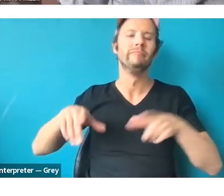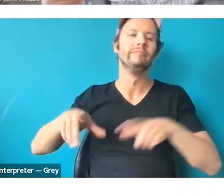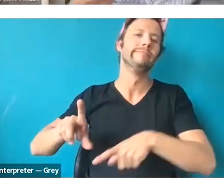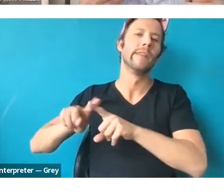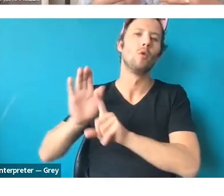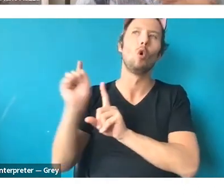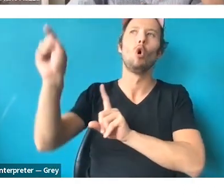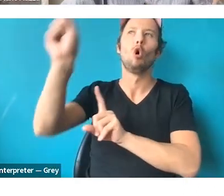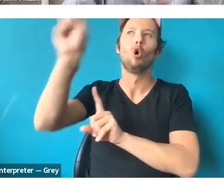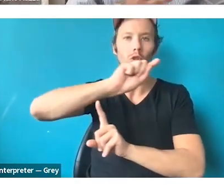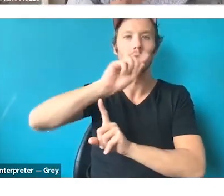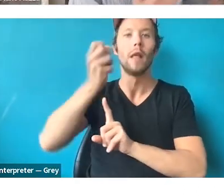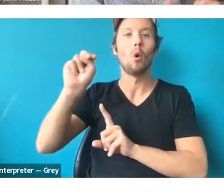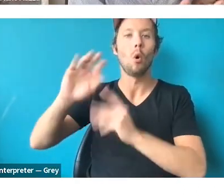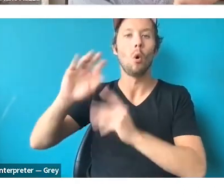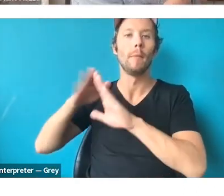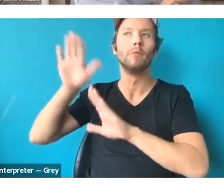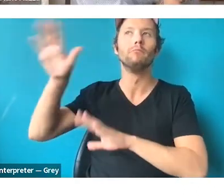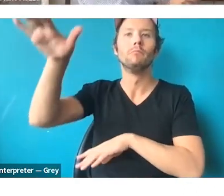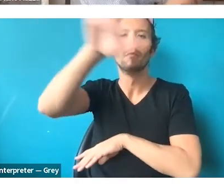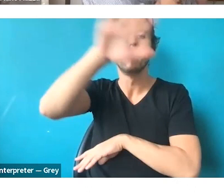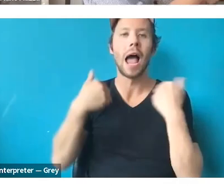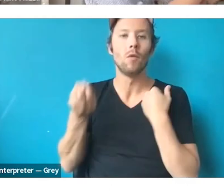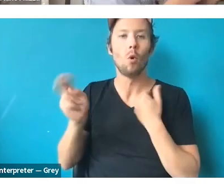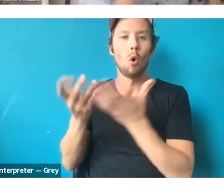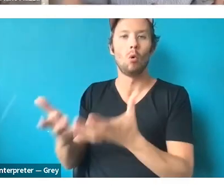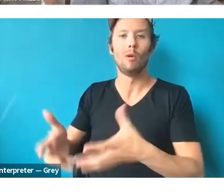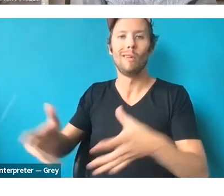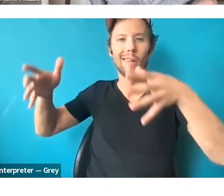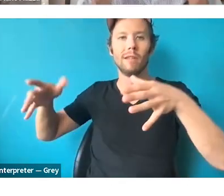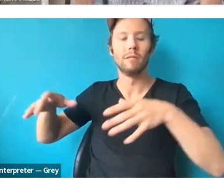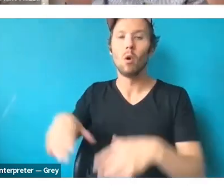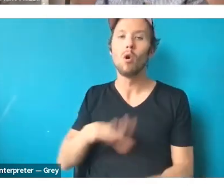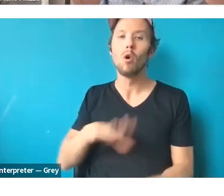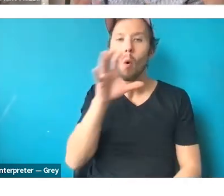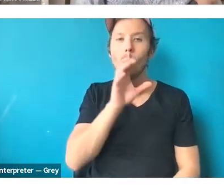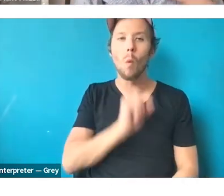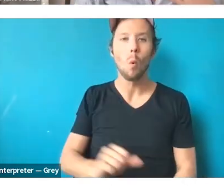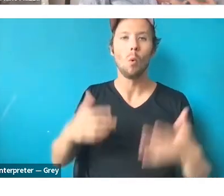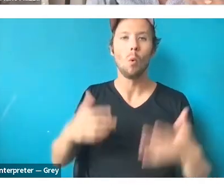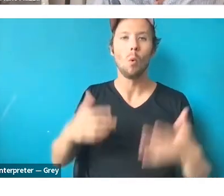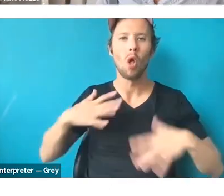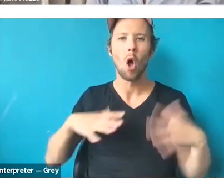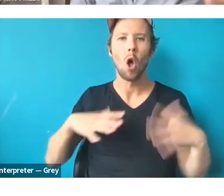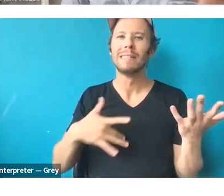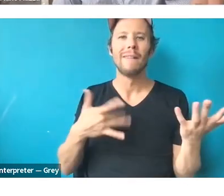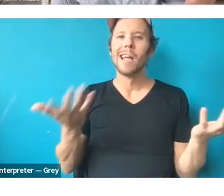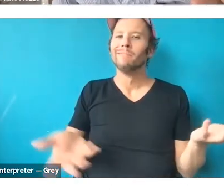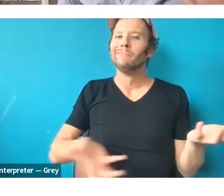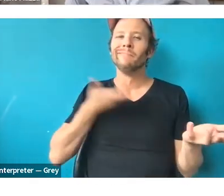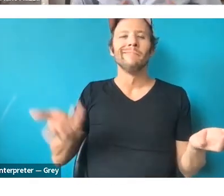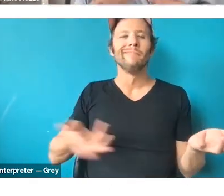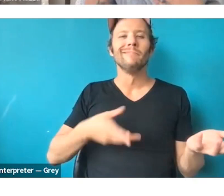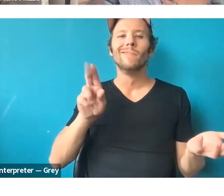their local communities where you could bring old garments and refresh them. So things like this, but here's